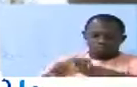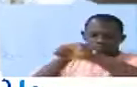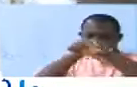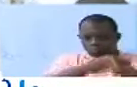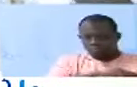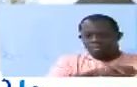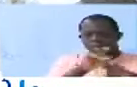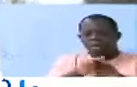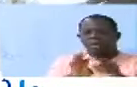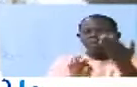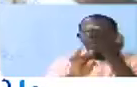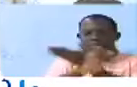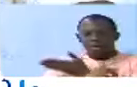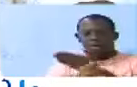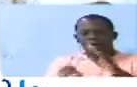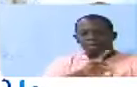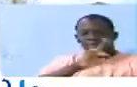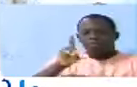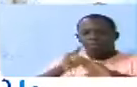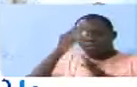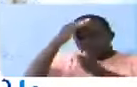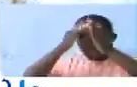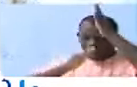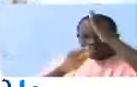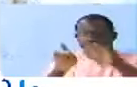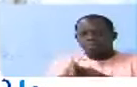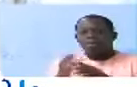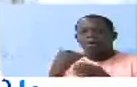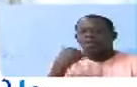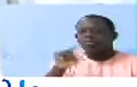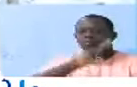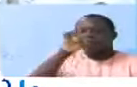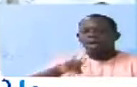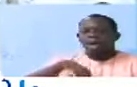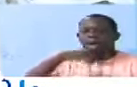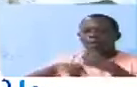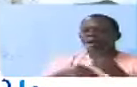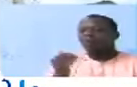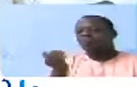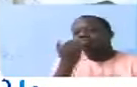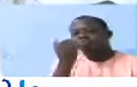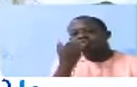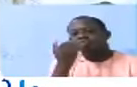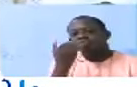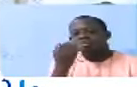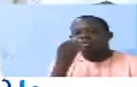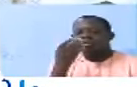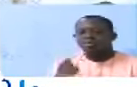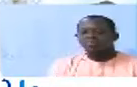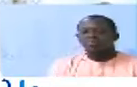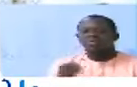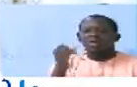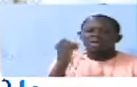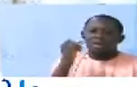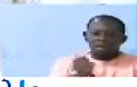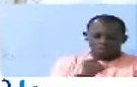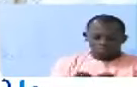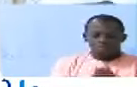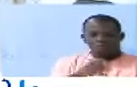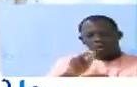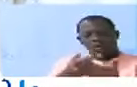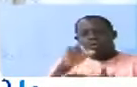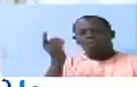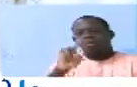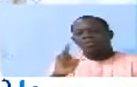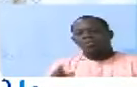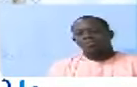how about the eating conditions? Did that improve the food? Alanyam muta fulanjamo Fajara barracks je. Allah baluo